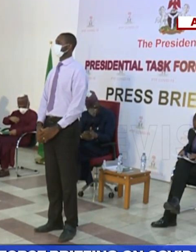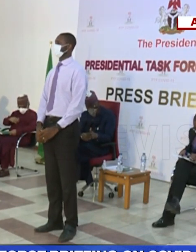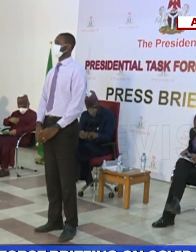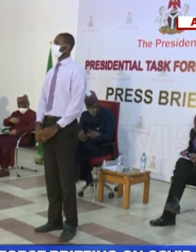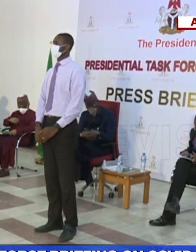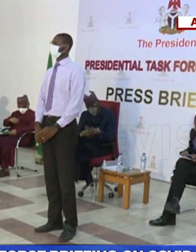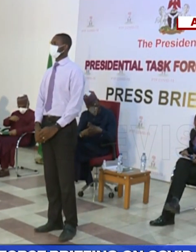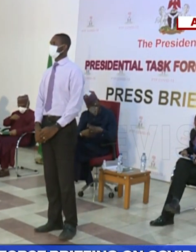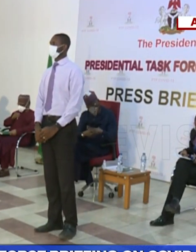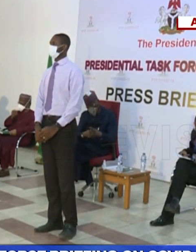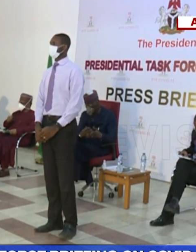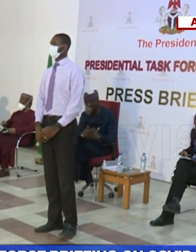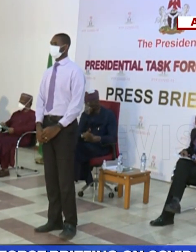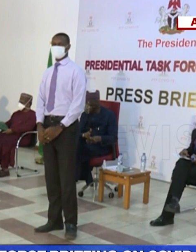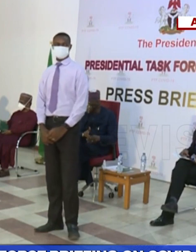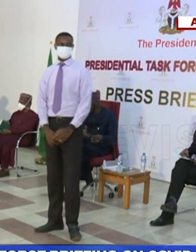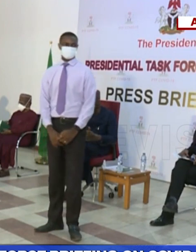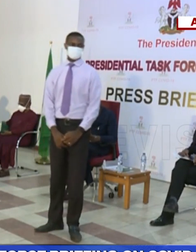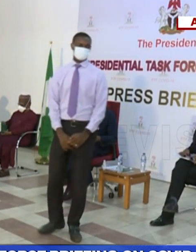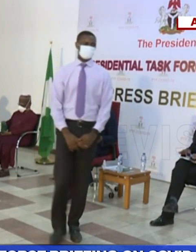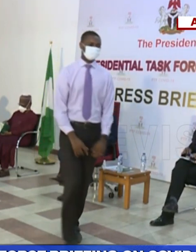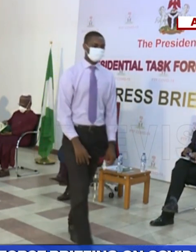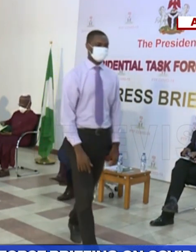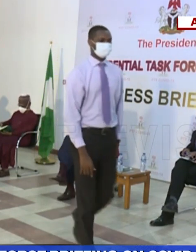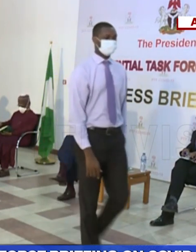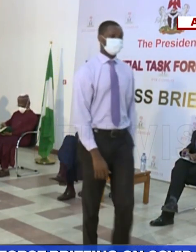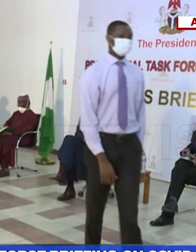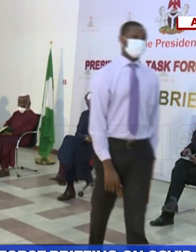Our colleagues ready? Okay.